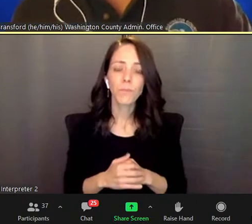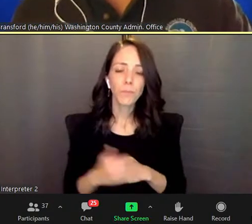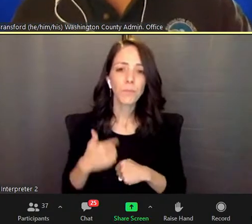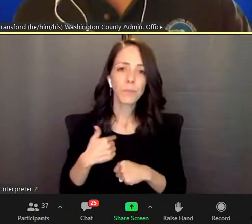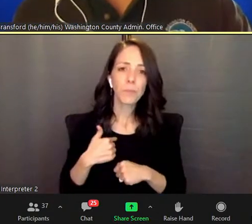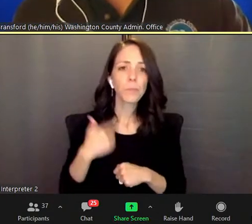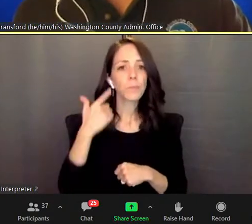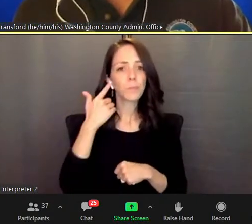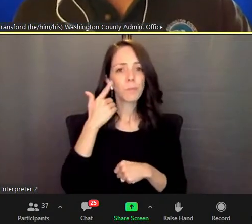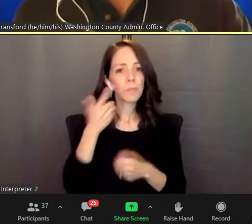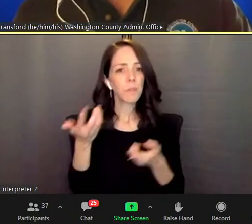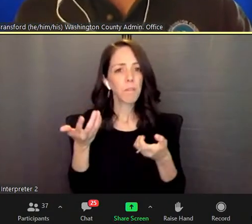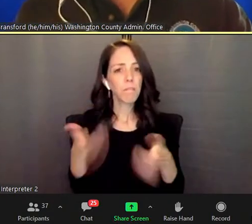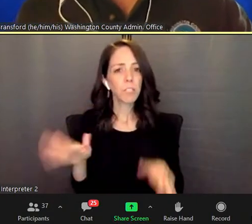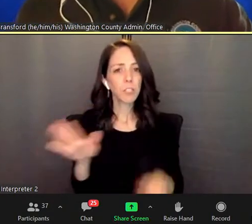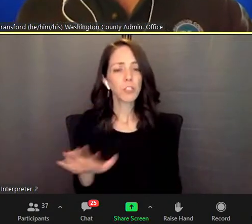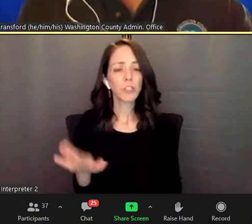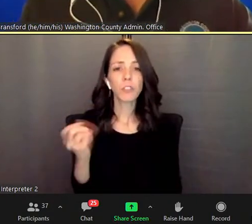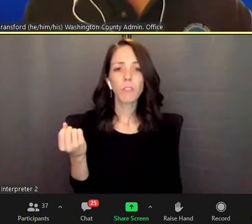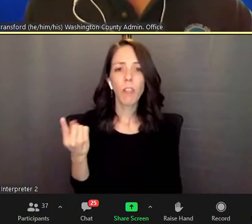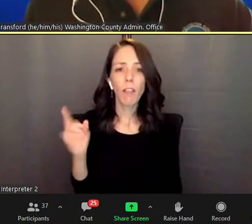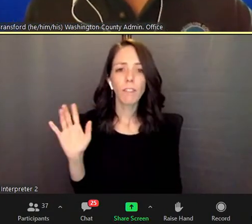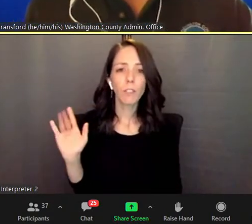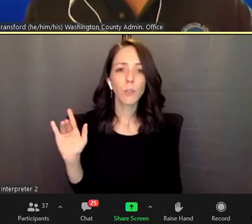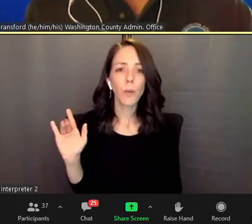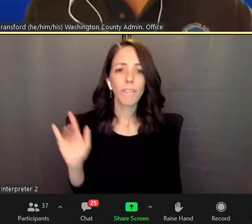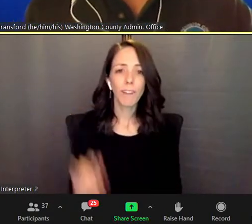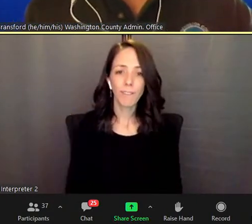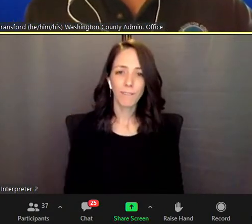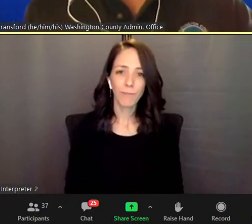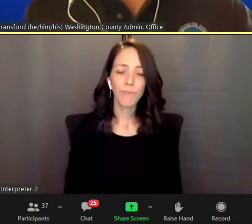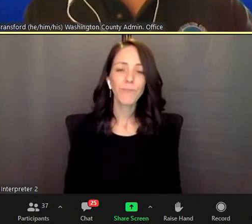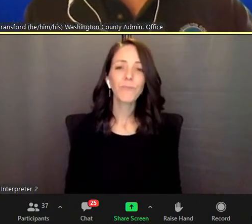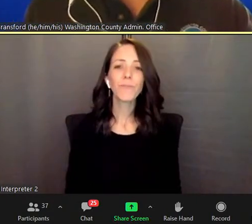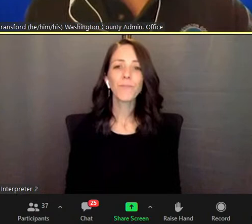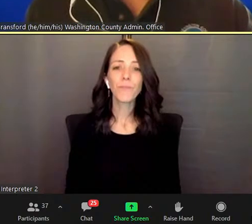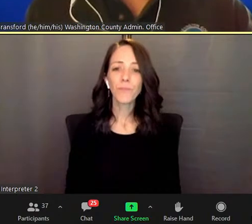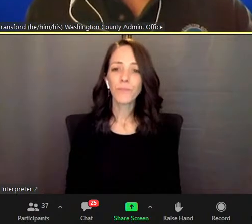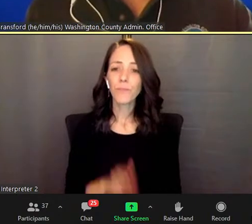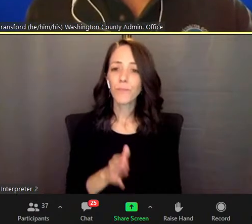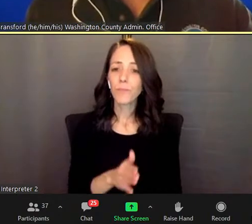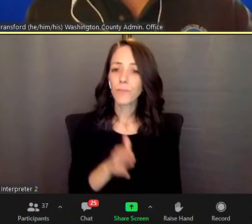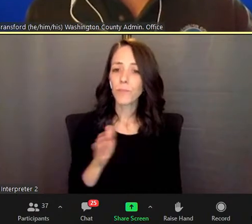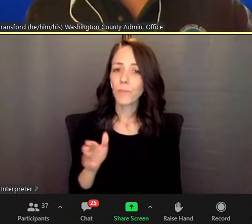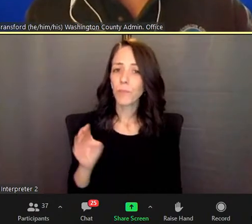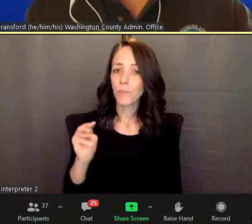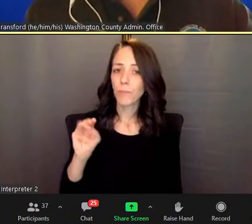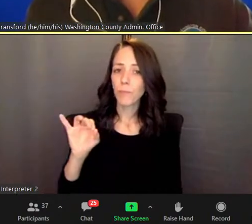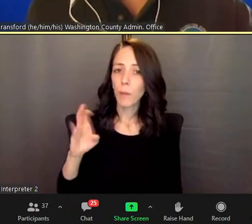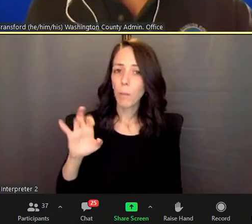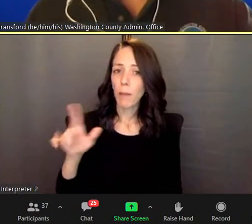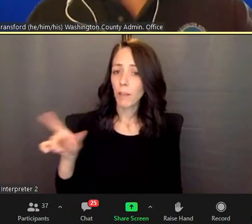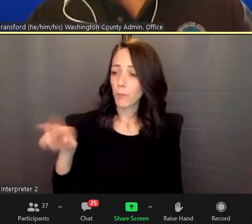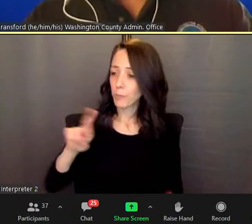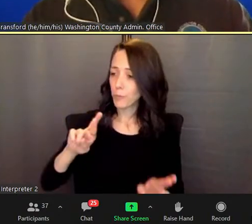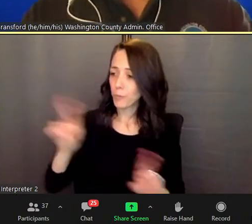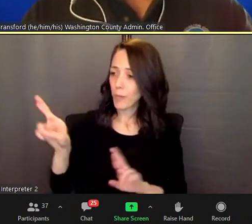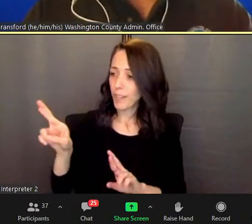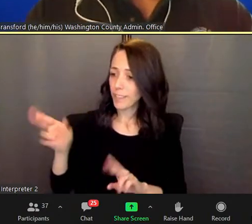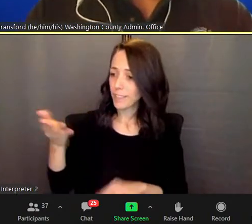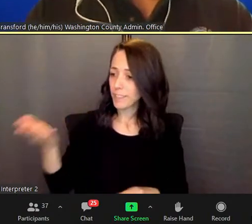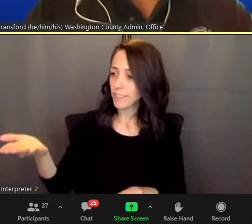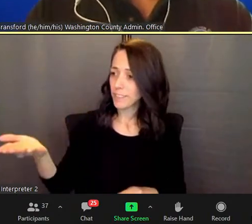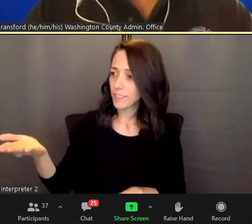wrapping up at around 11:25. So, Michael, are you ready to address our board for 2 minutes?